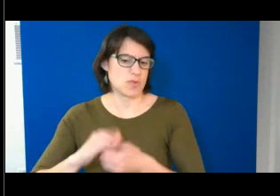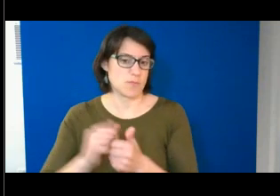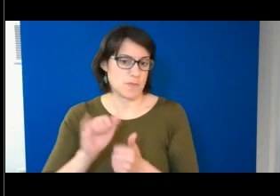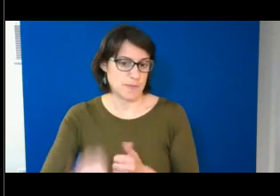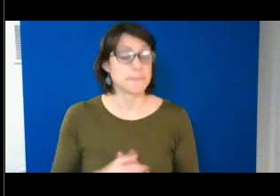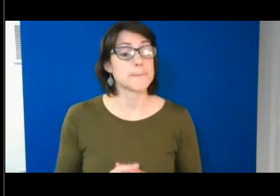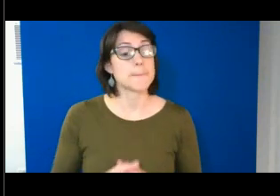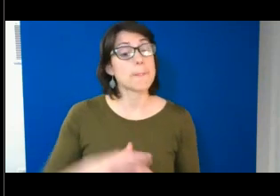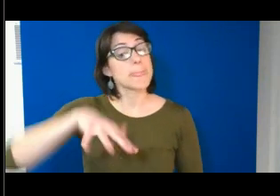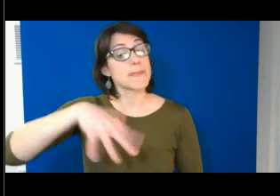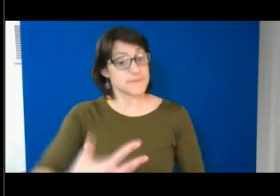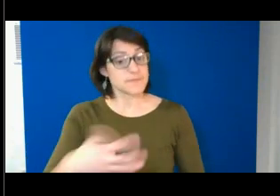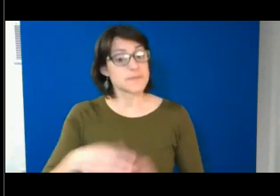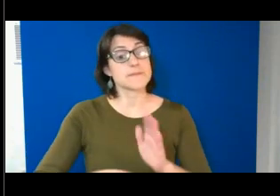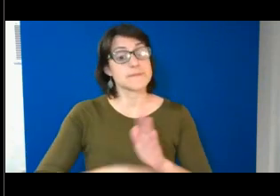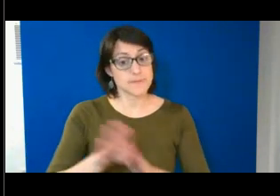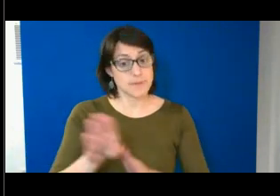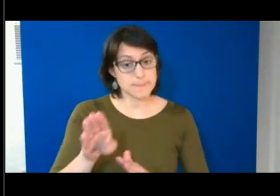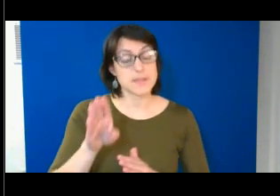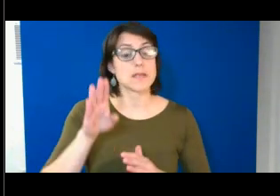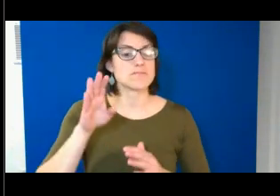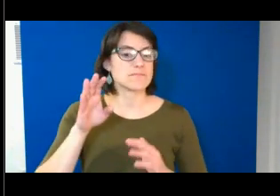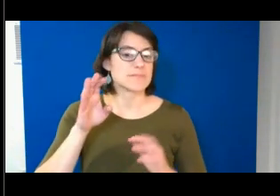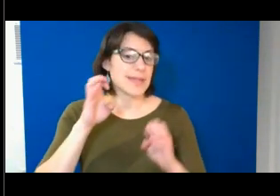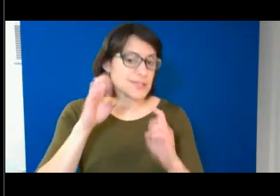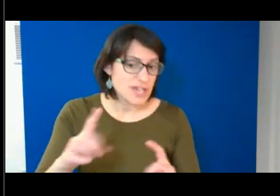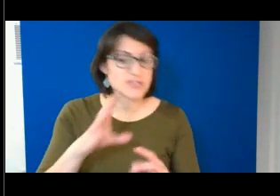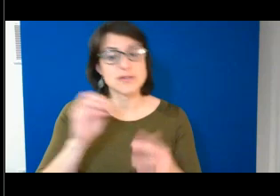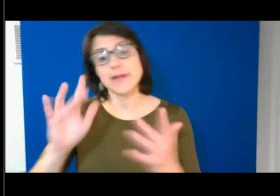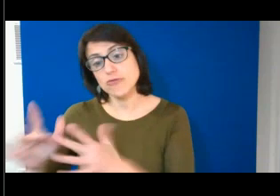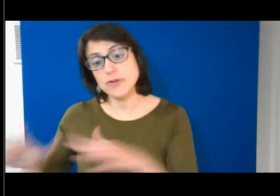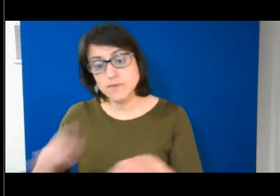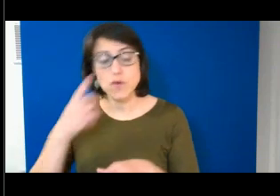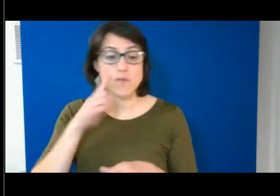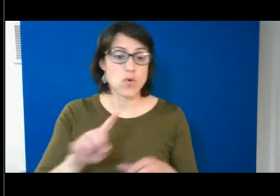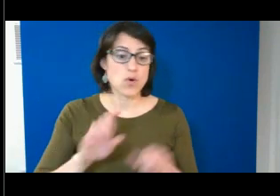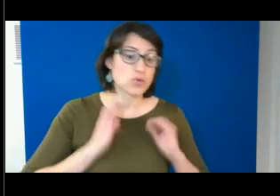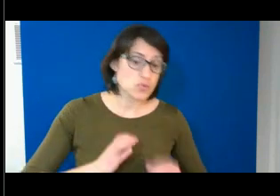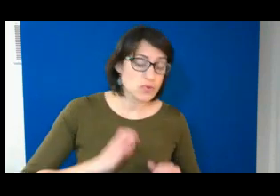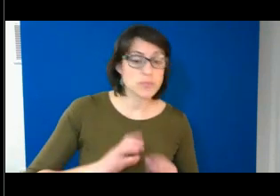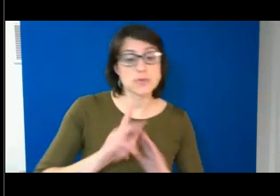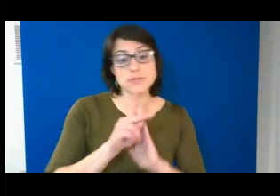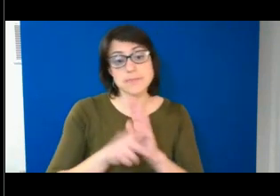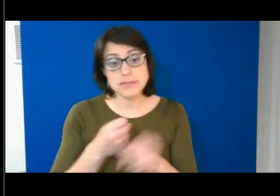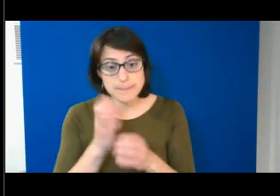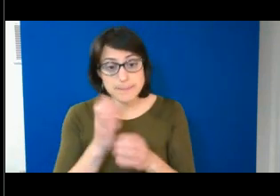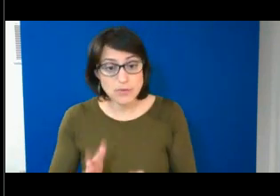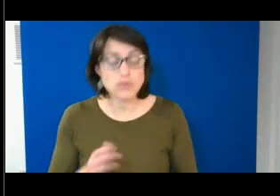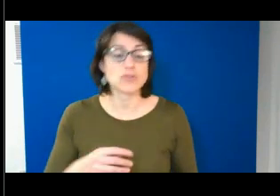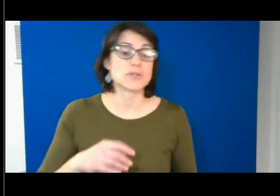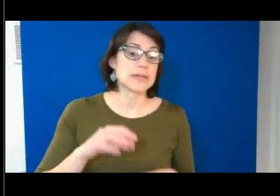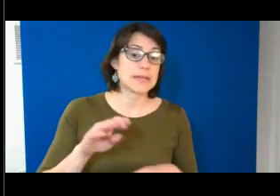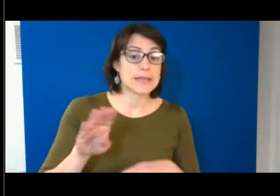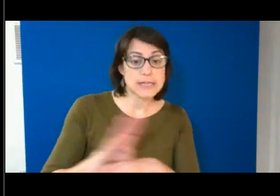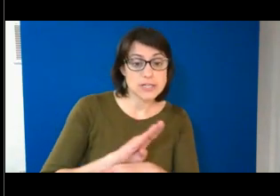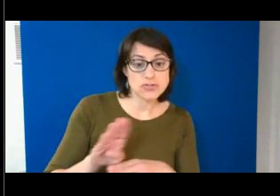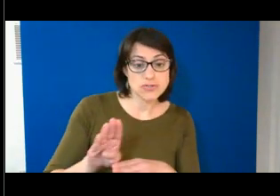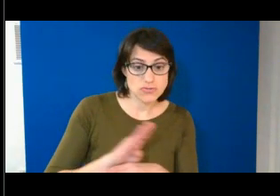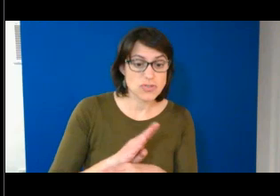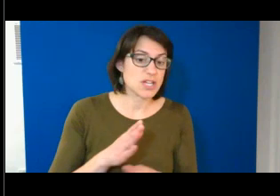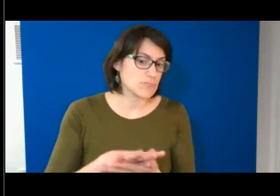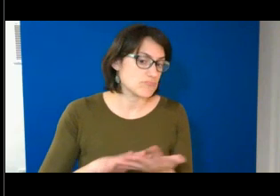the implement education and outreach activities for consumers, policymakers, industry, etc. So please keep going. Next